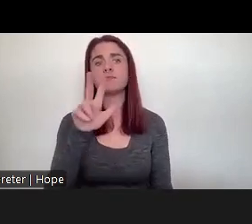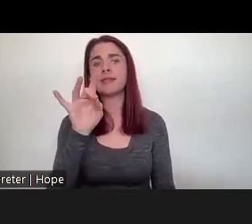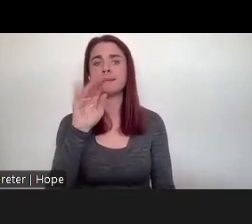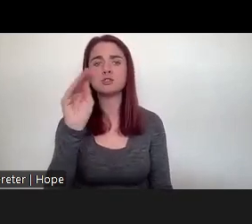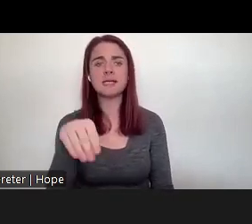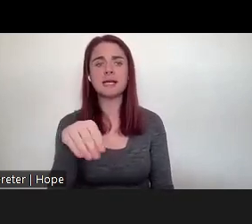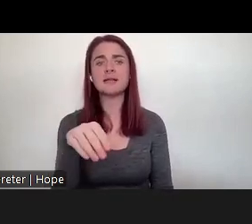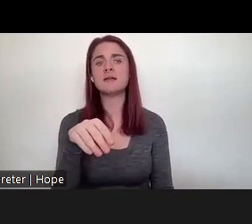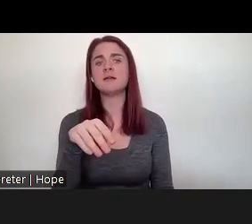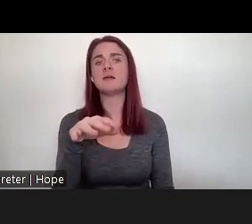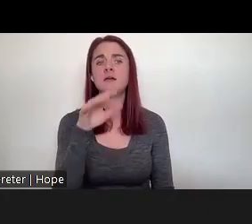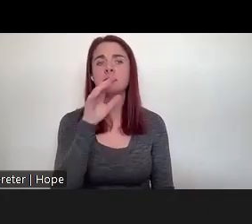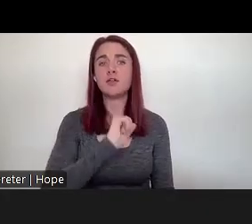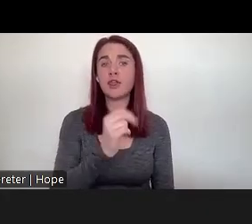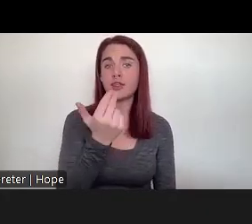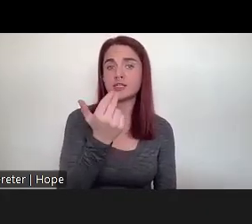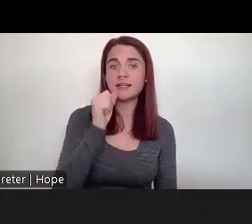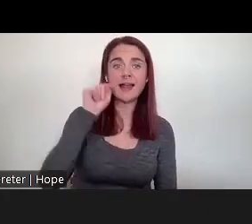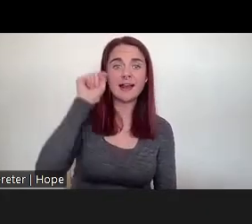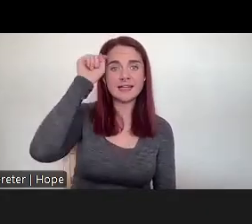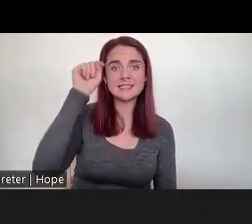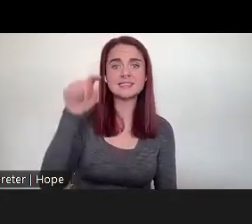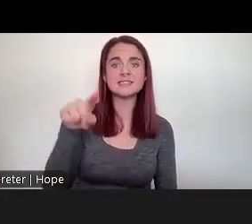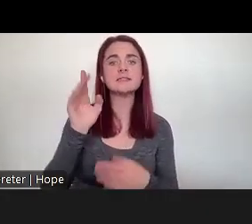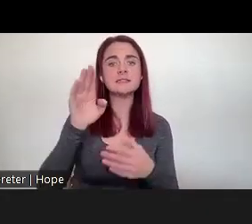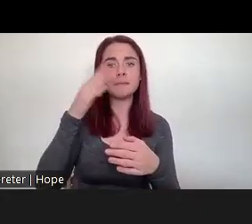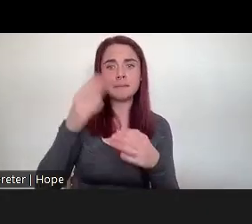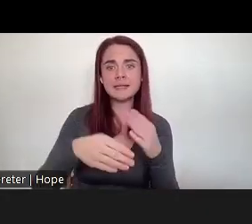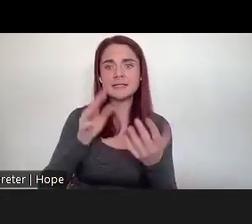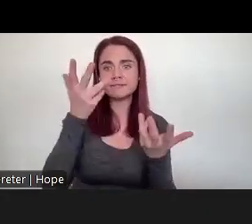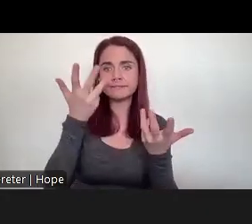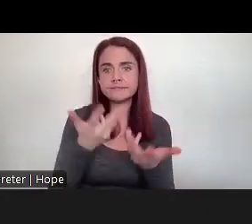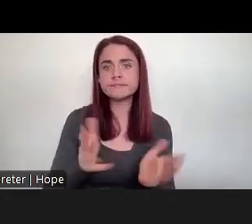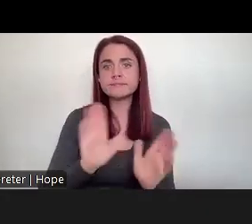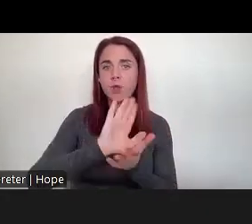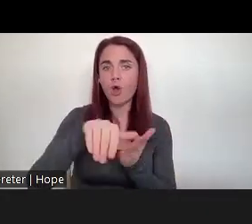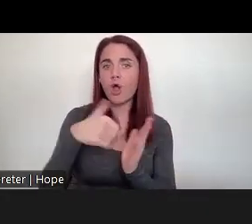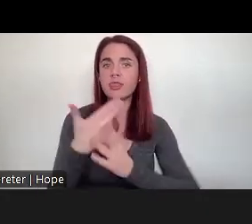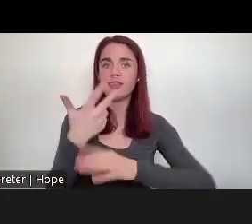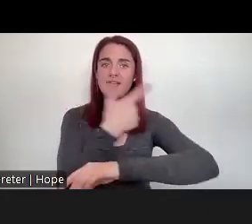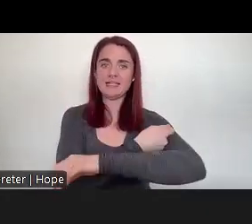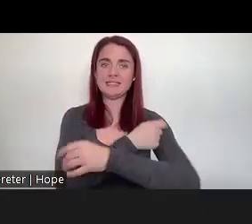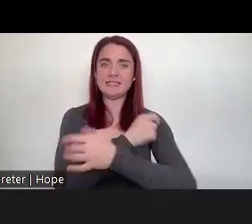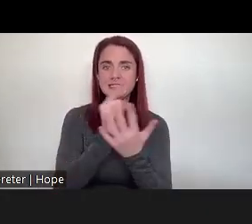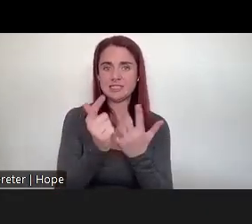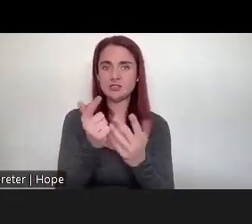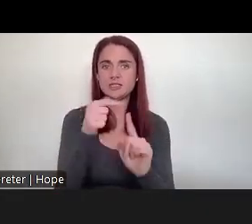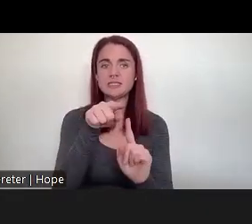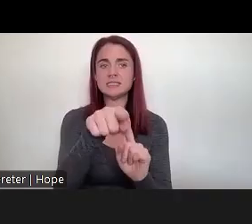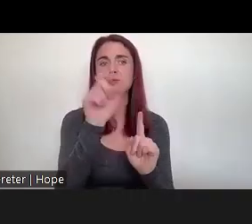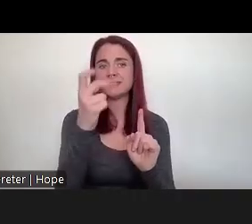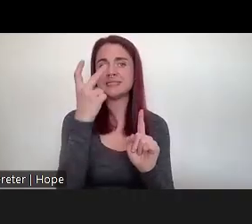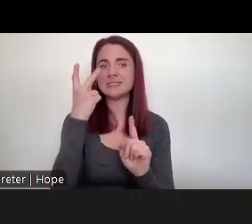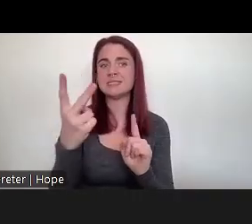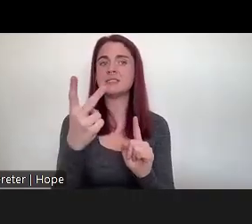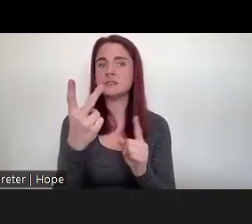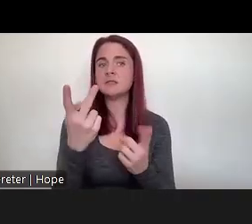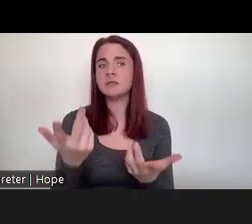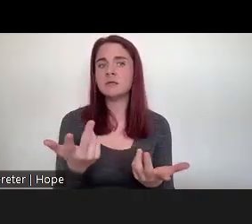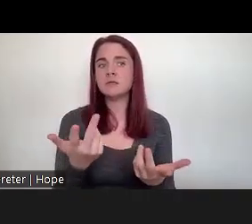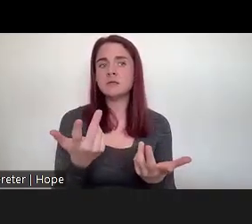of 13-year-old adolescents having a complete HPV vaccine series. And you can see the